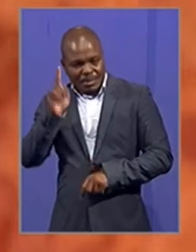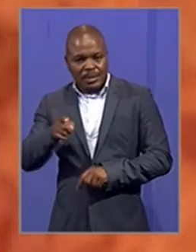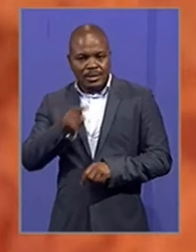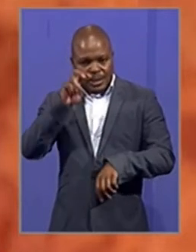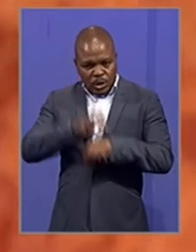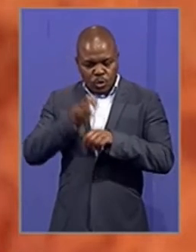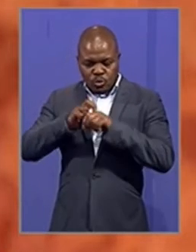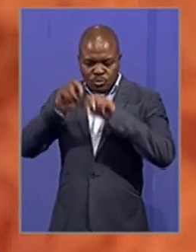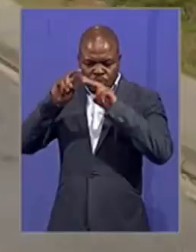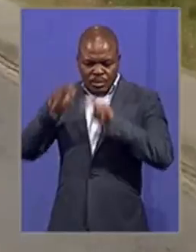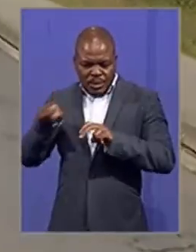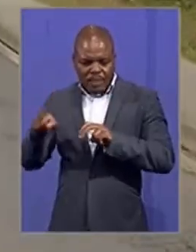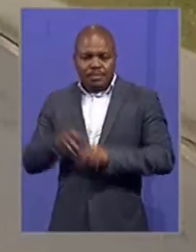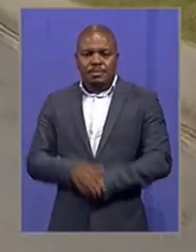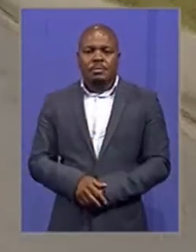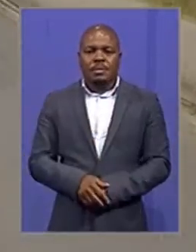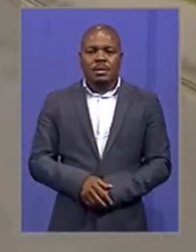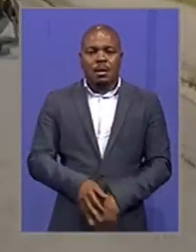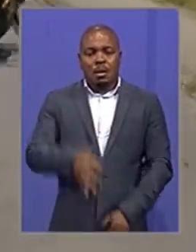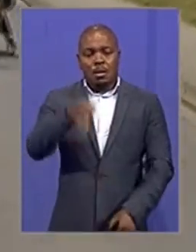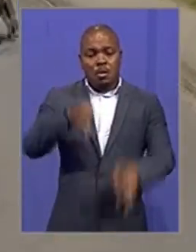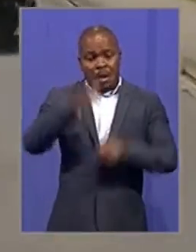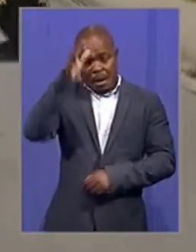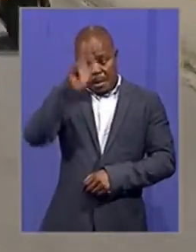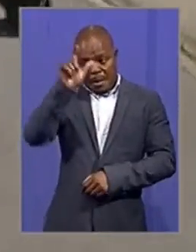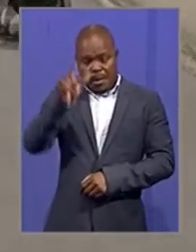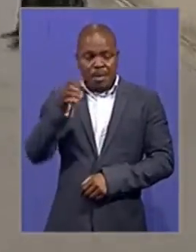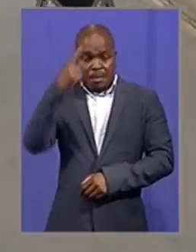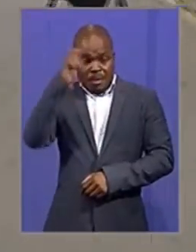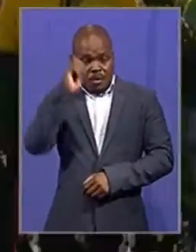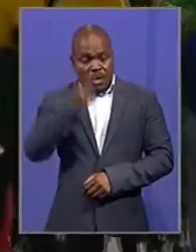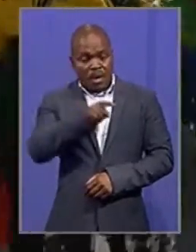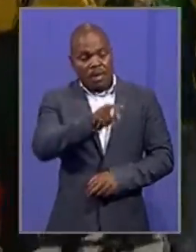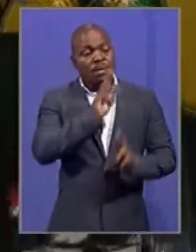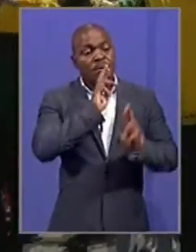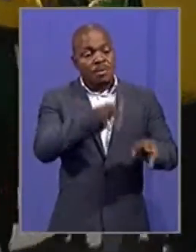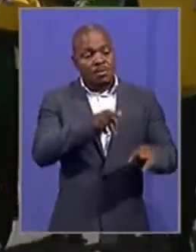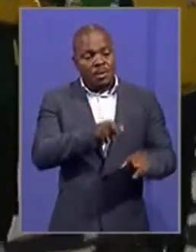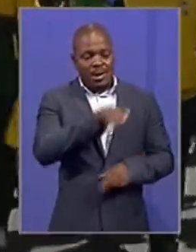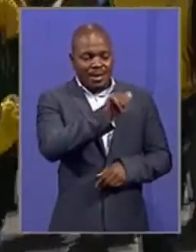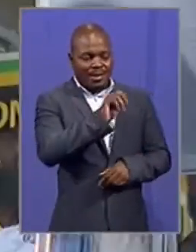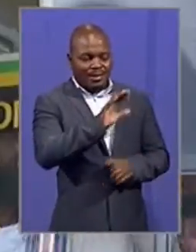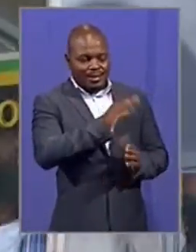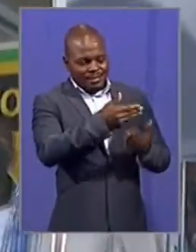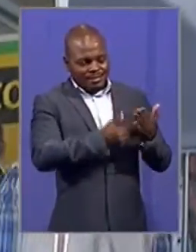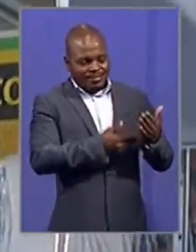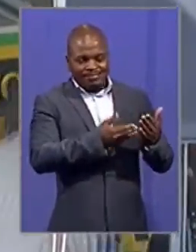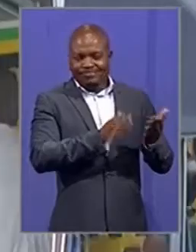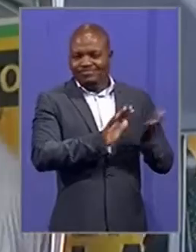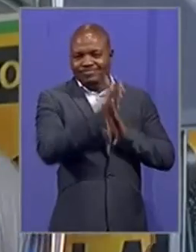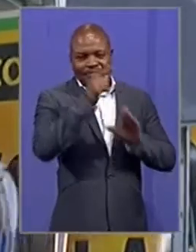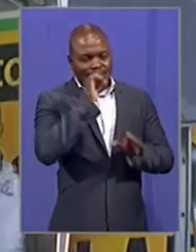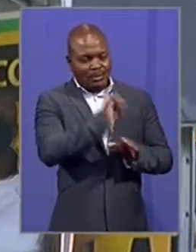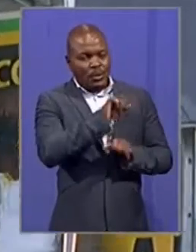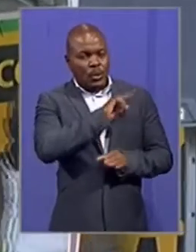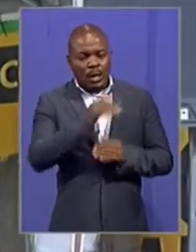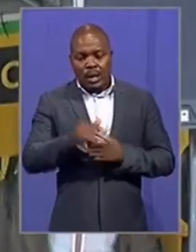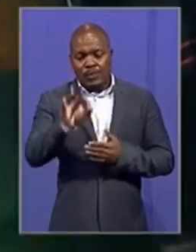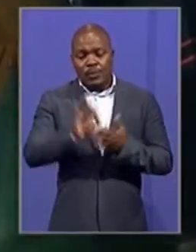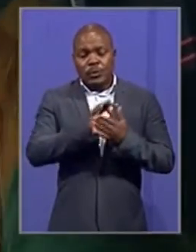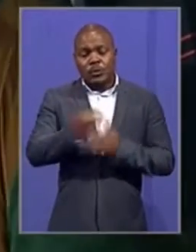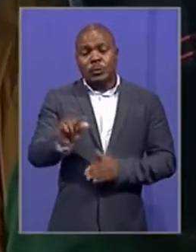of criminal conduct. Motlhophuli wa dipolotiki o dumela ha raporoto ena e senya lebitso la ANC nakong ena eo ho lebilweng dikgethong tsa